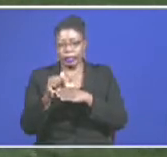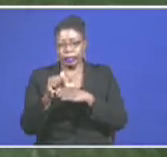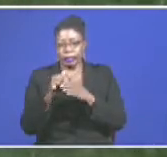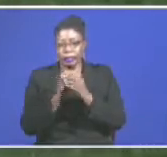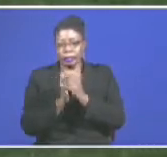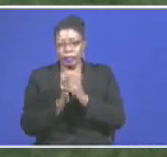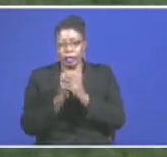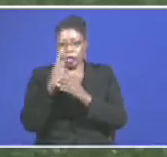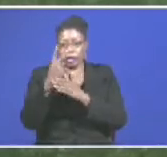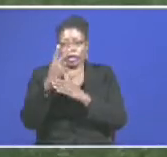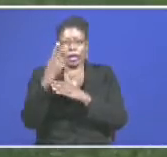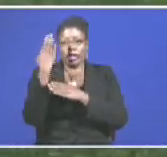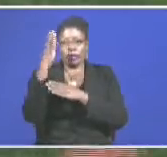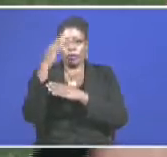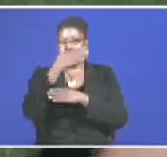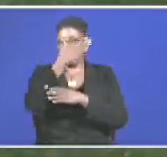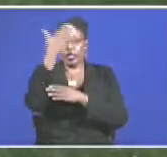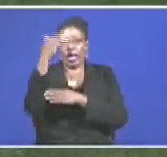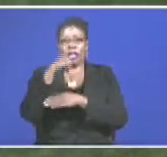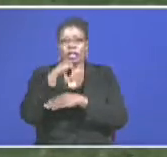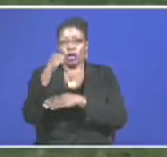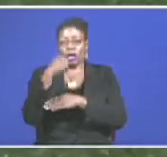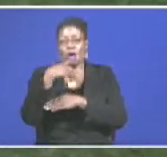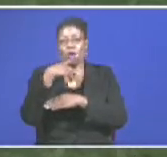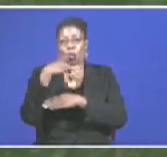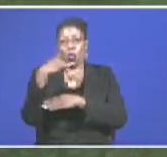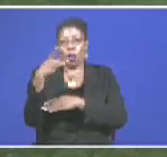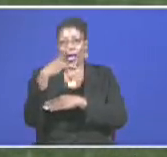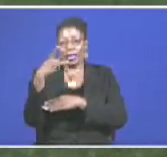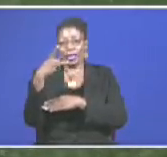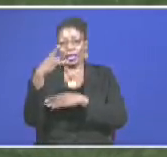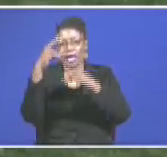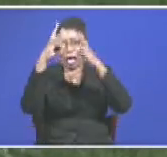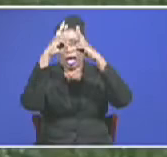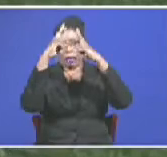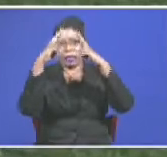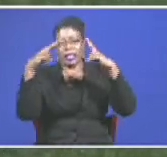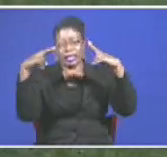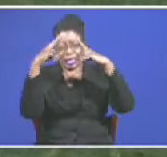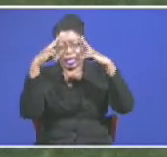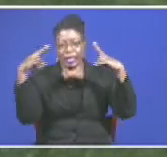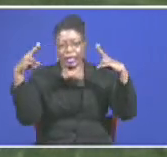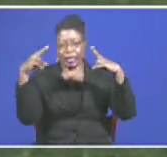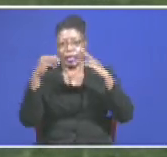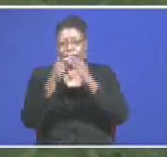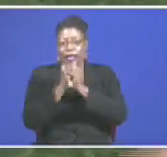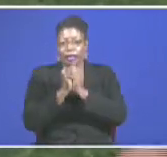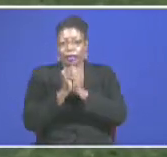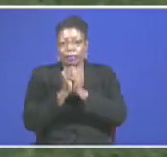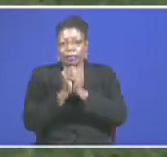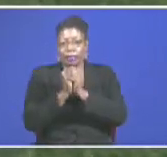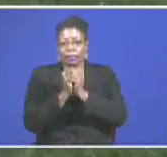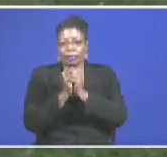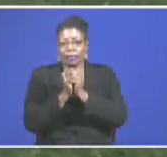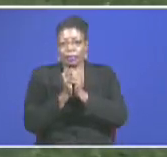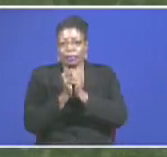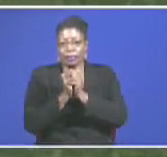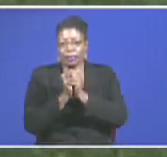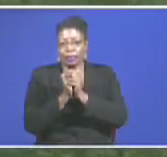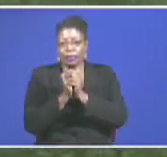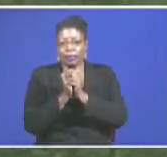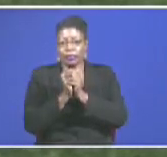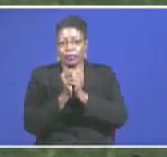returners are looking at a blue sky instead of a white ceiling in an indoor facility, and getting acclimated to the heat is part of it, and, it is what